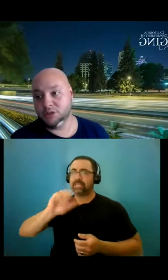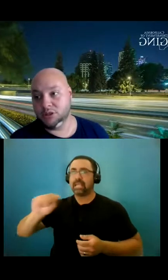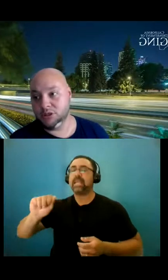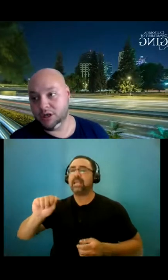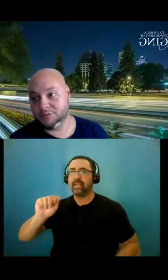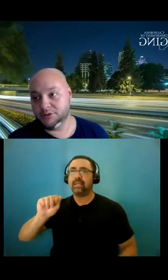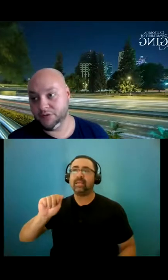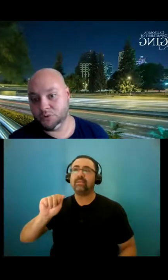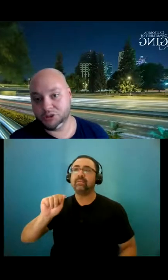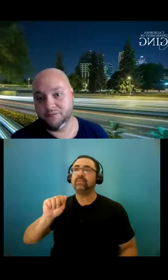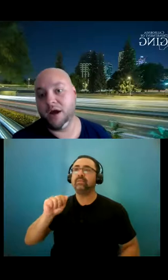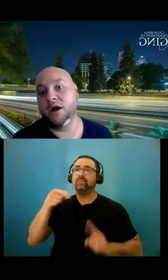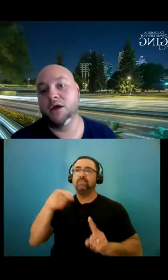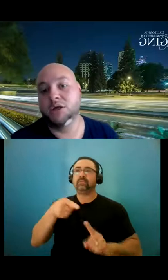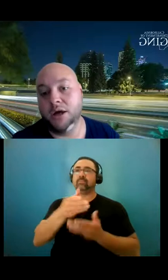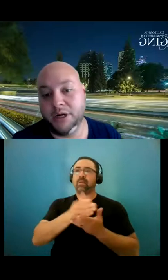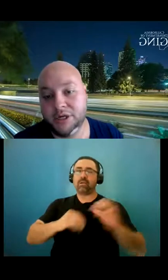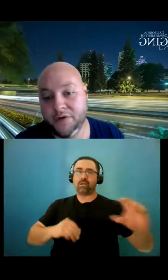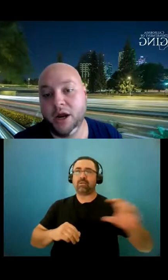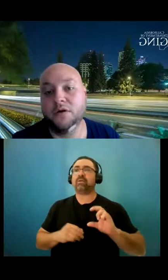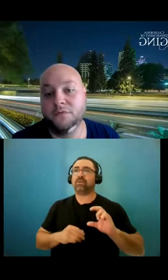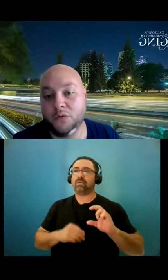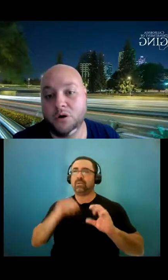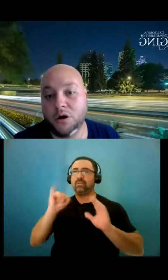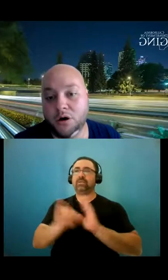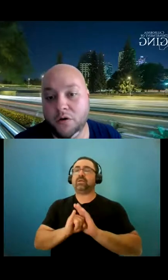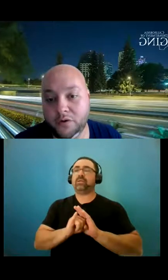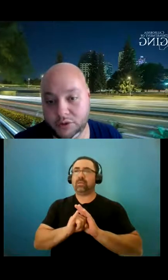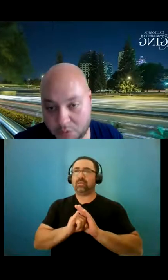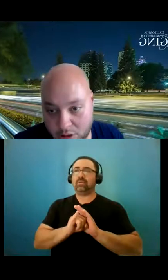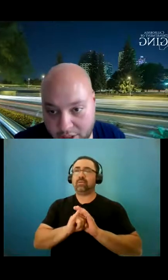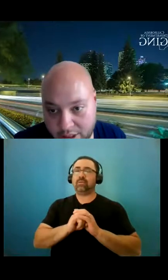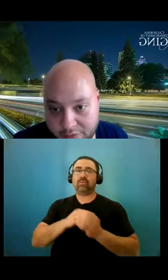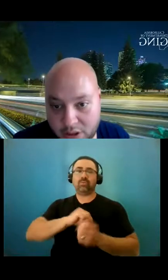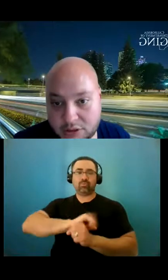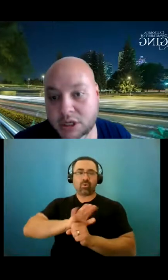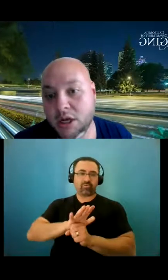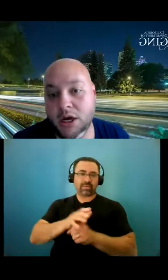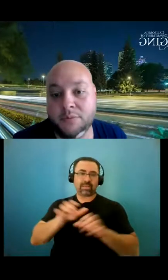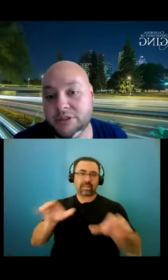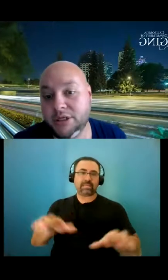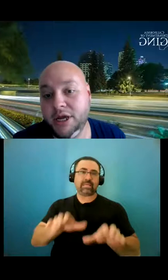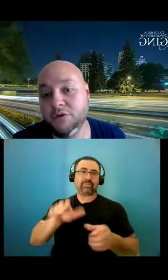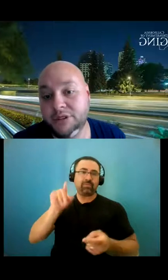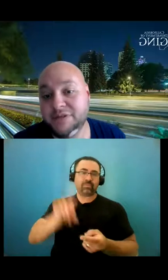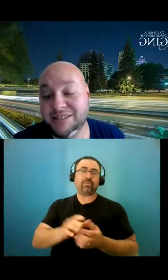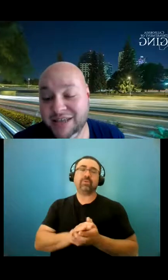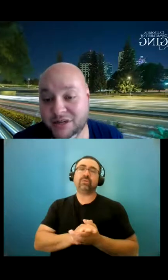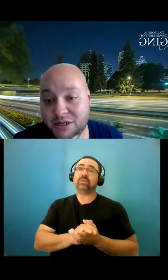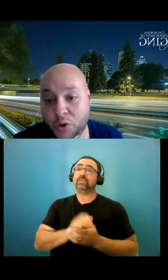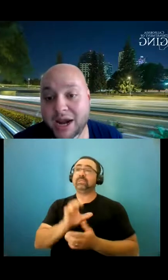was a specific portion of that identified for COVID response activities. CDA